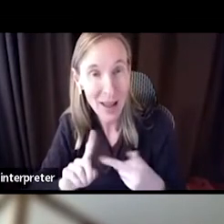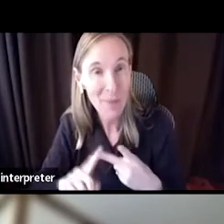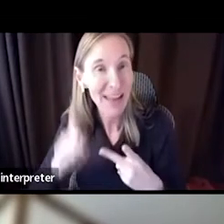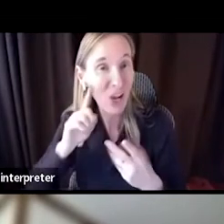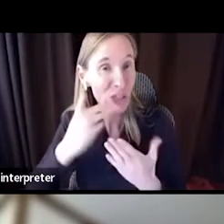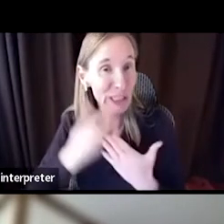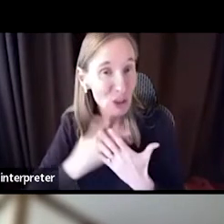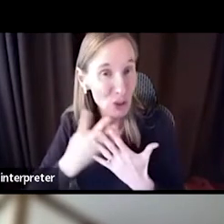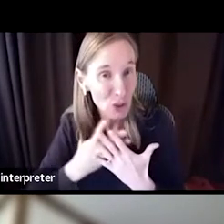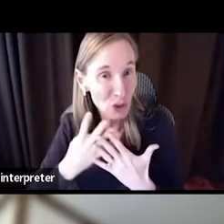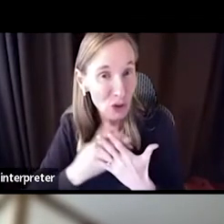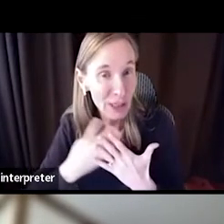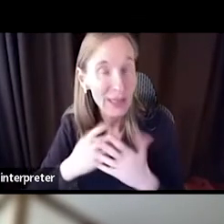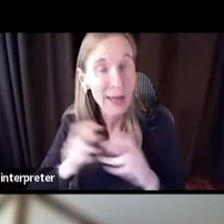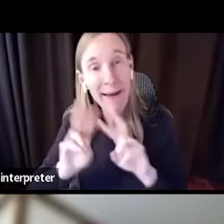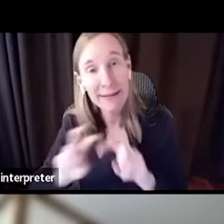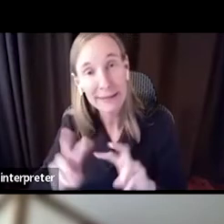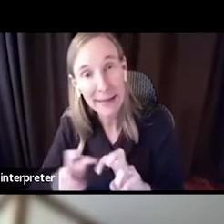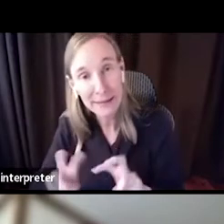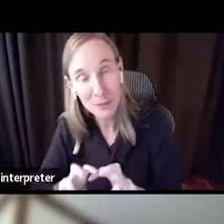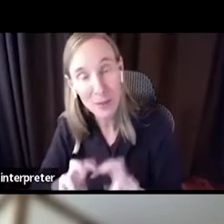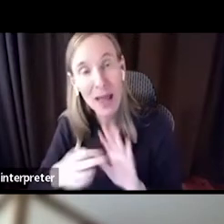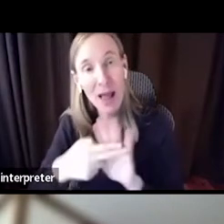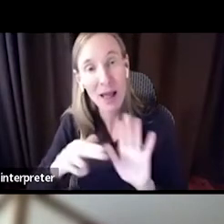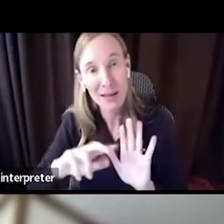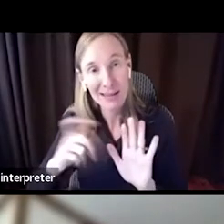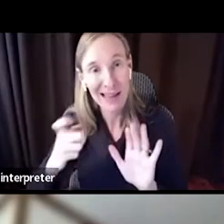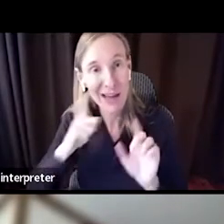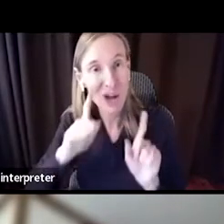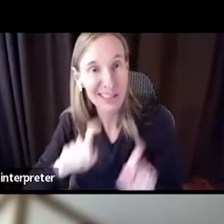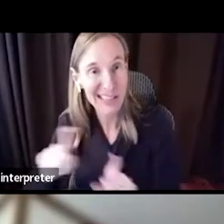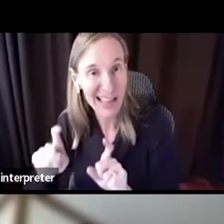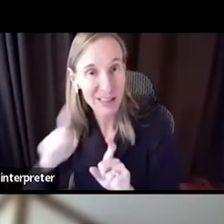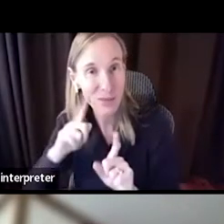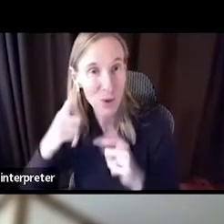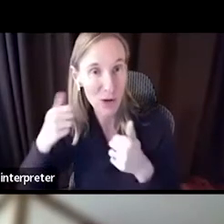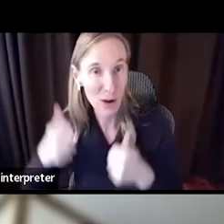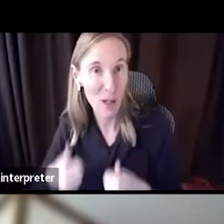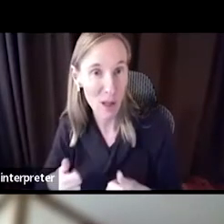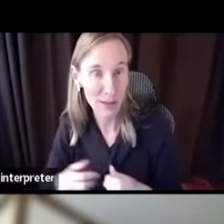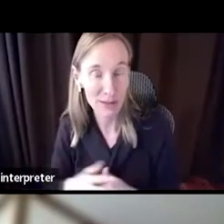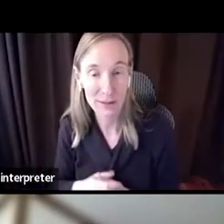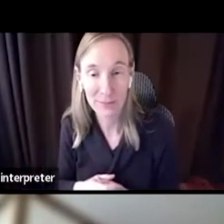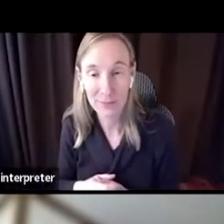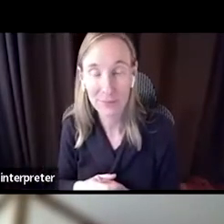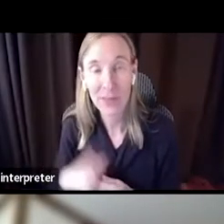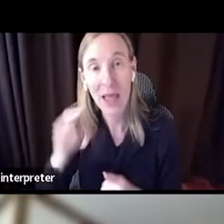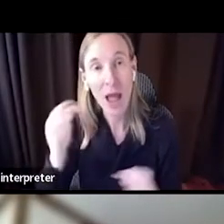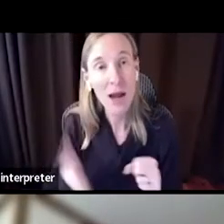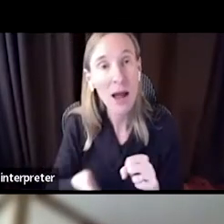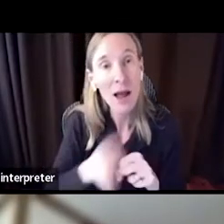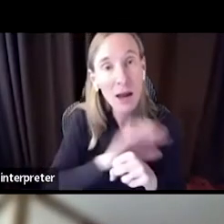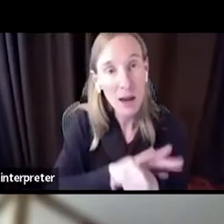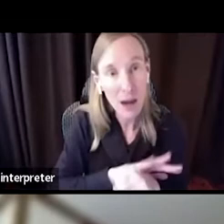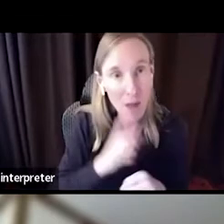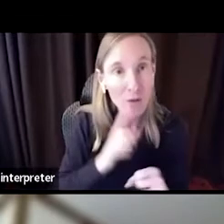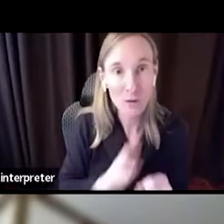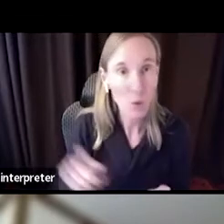screening, hearing assessments, and diagnostic tests for hearing loss. And coverage for hearing